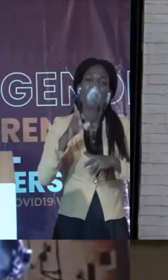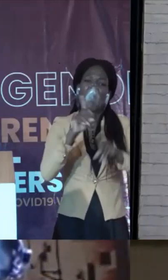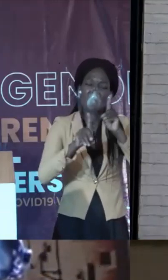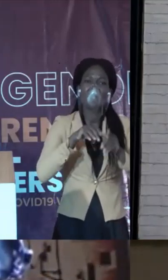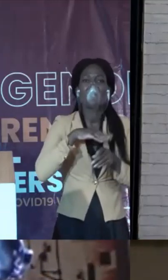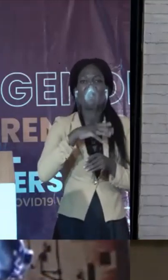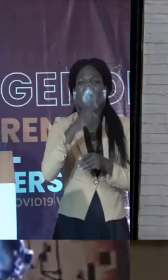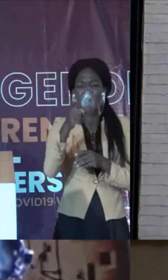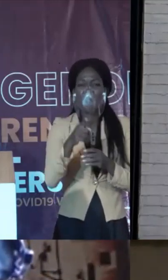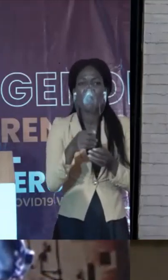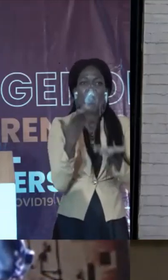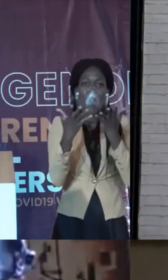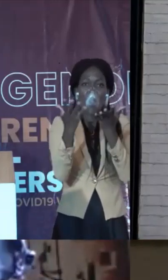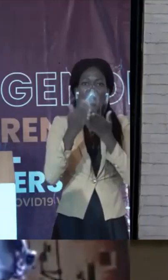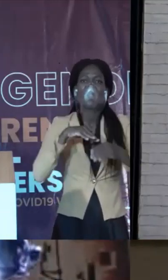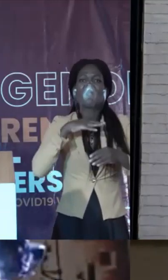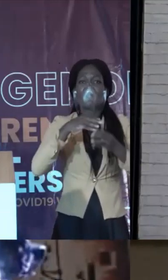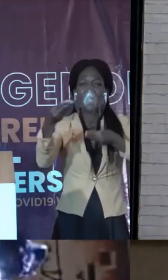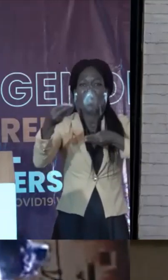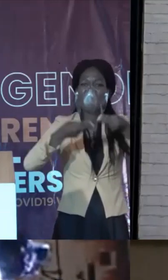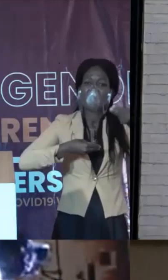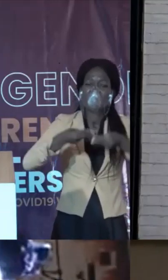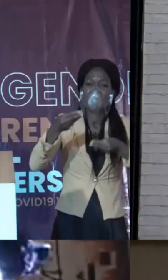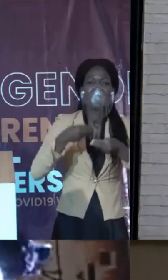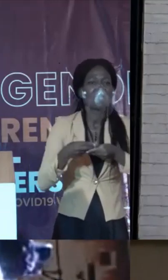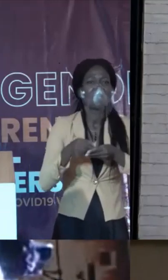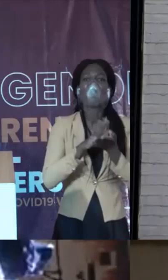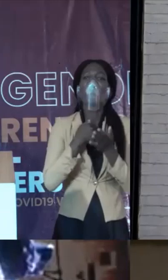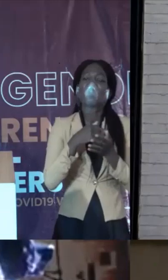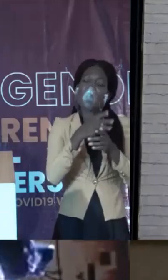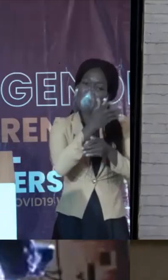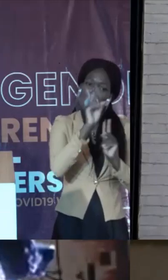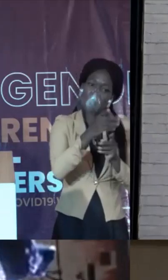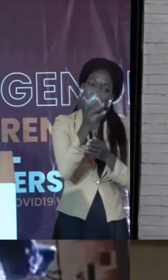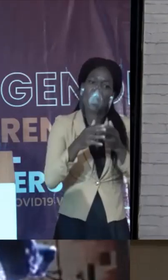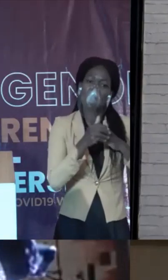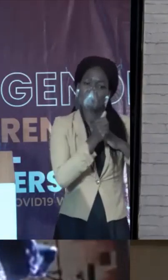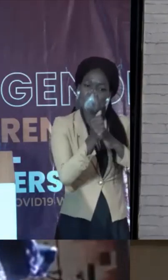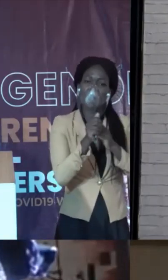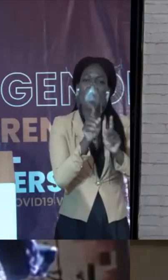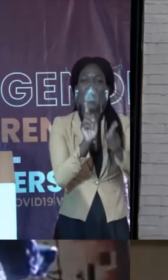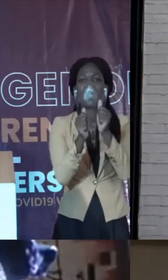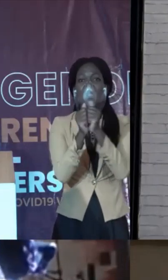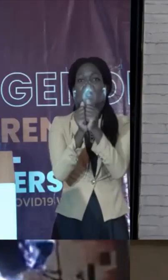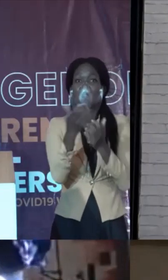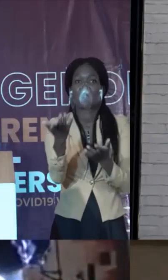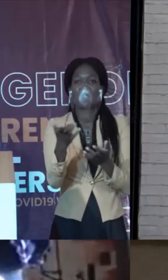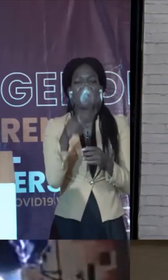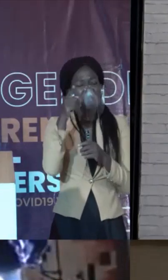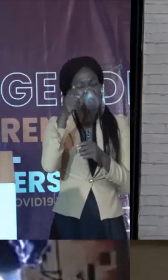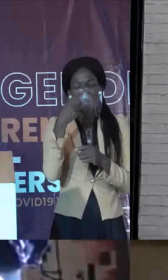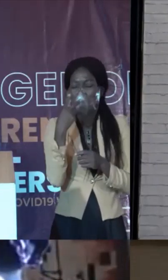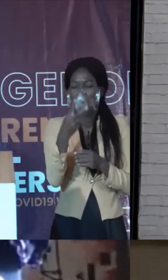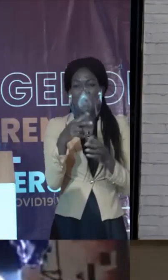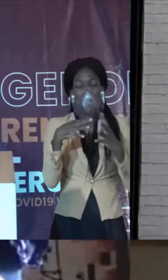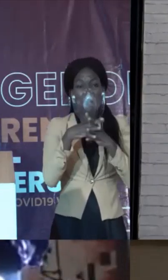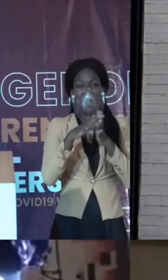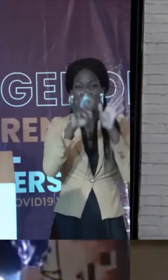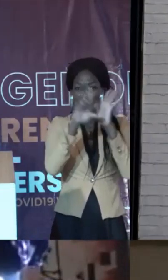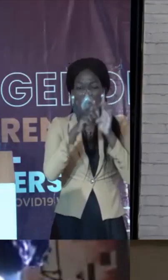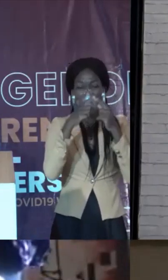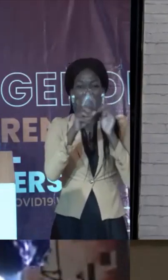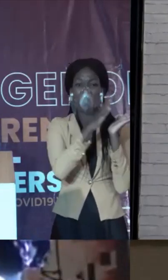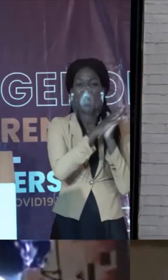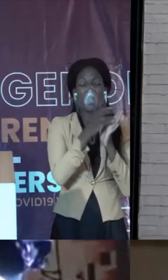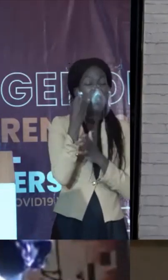the services that are being offered. So when I talk about regulatory and cultural issues, there's also